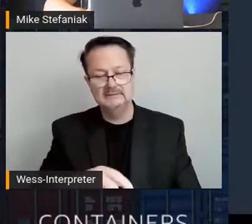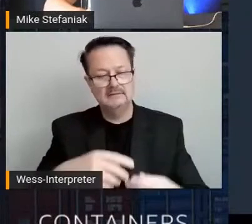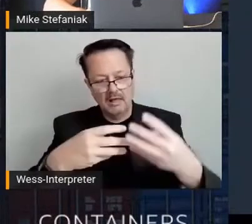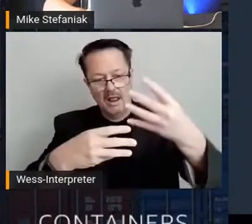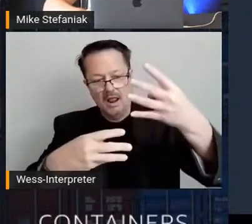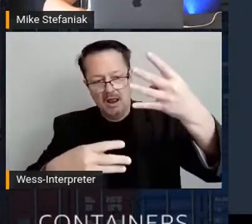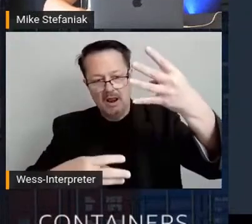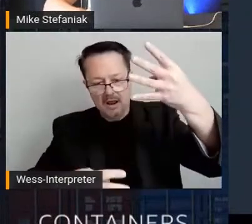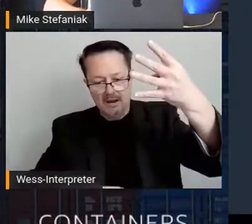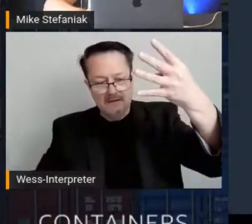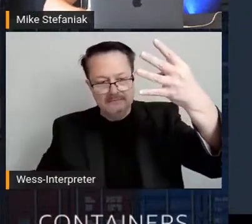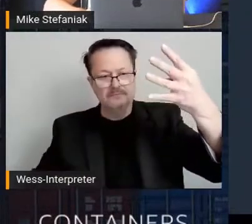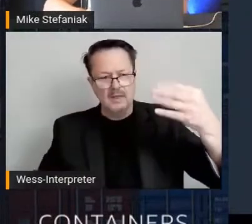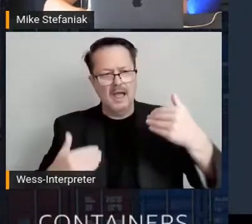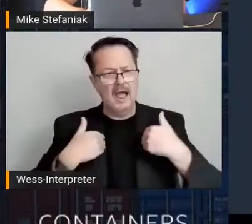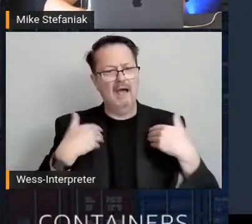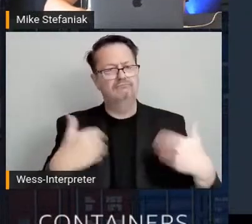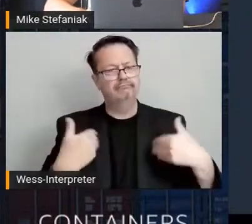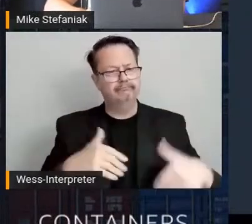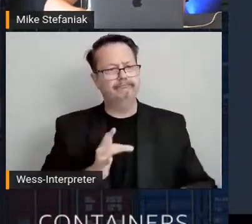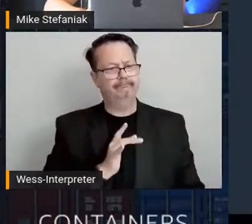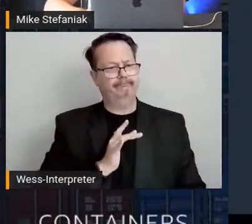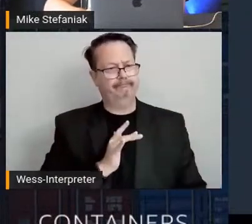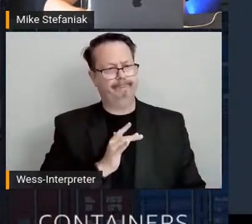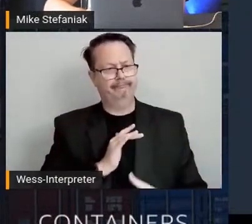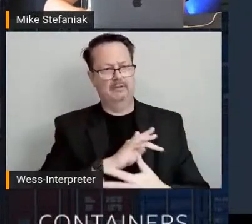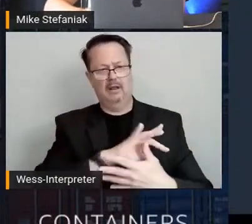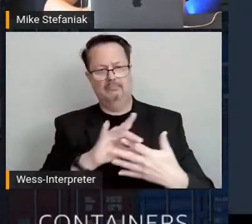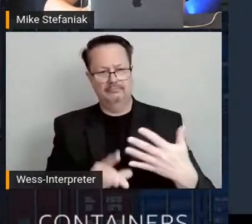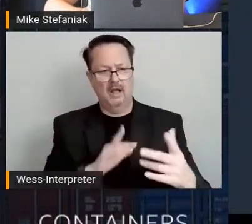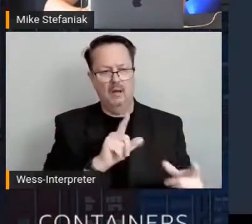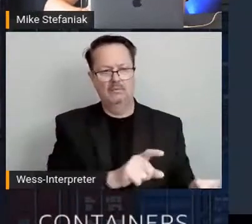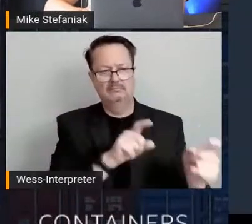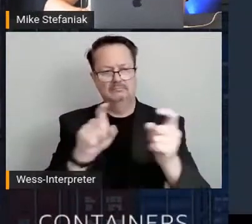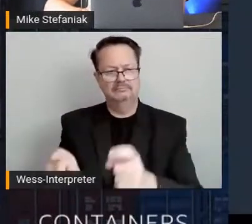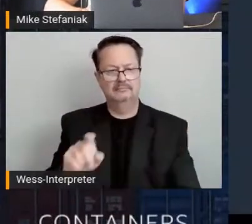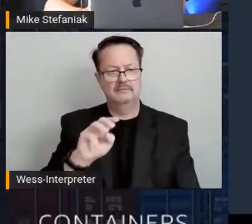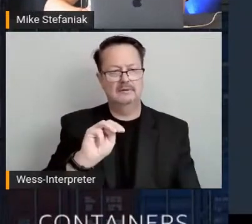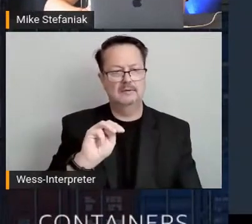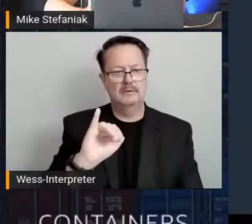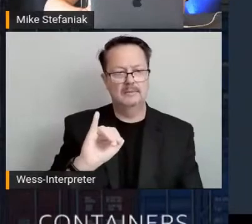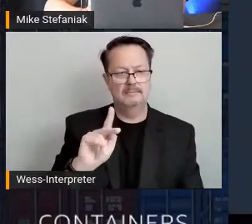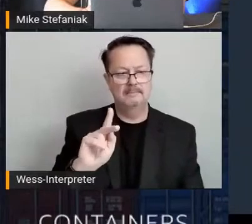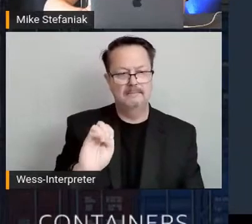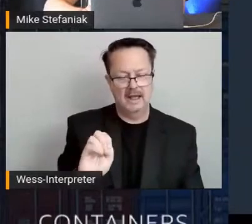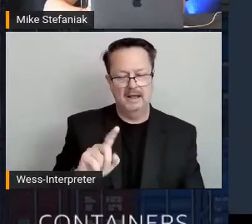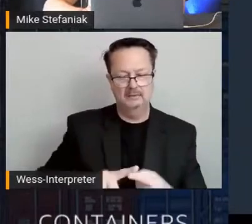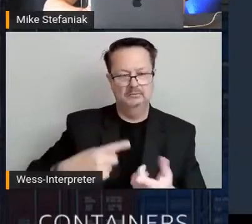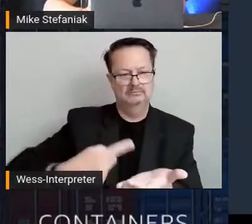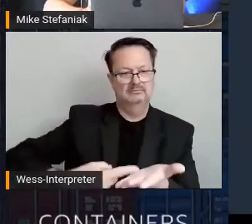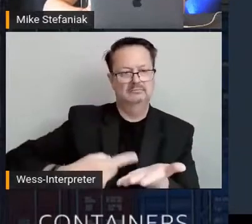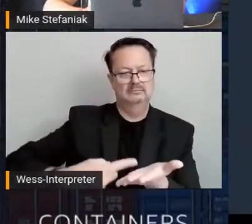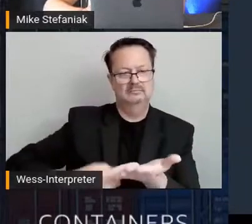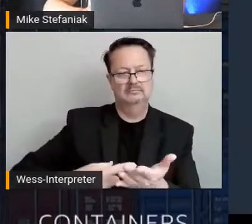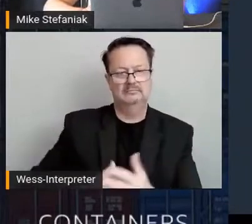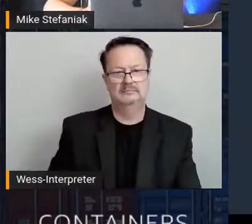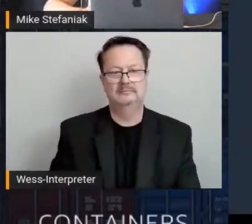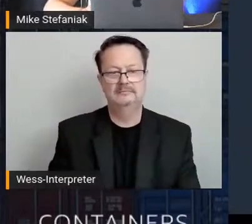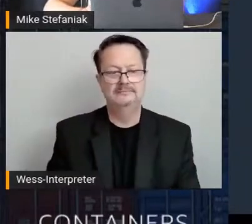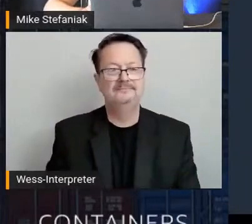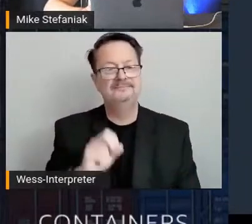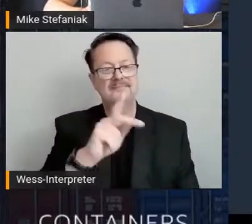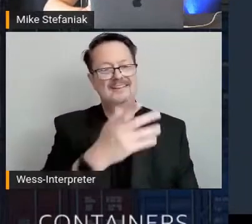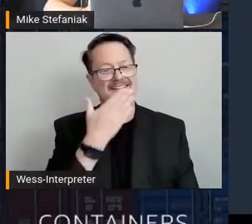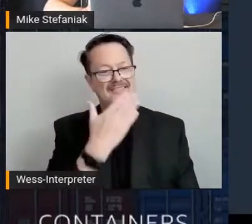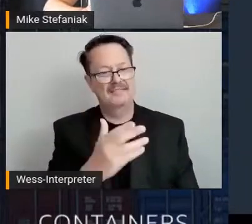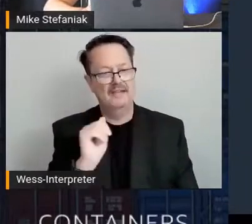on. And we have a very rich roadmap that I'm going to hand it over to Mike to now talk about. Okay, thanks,